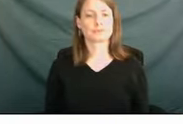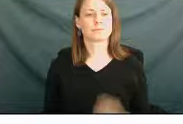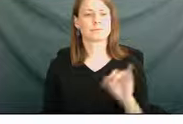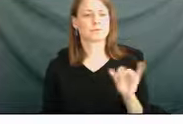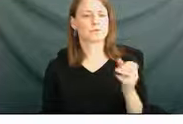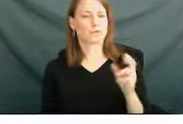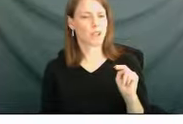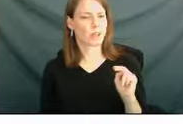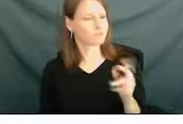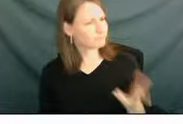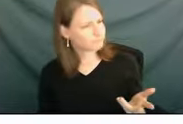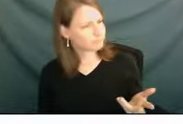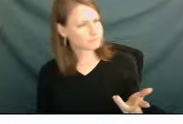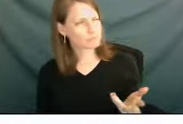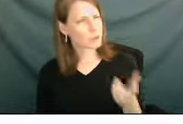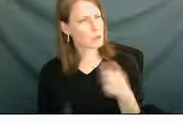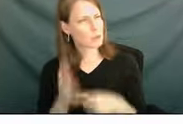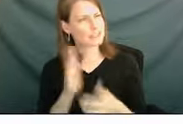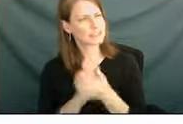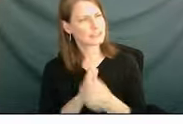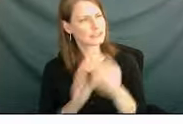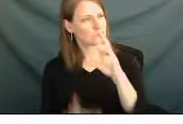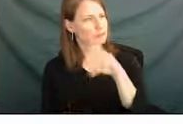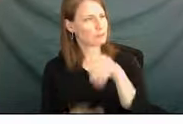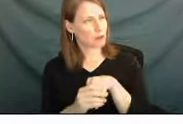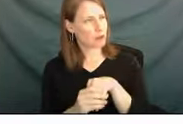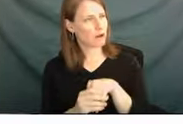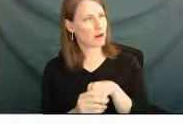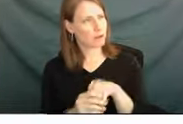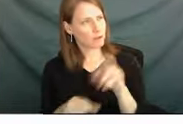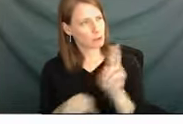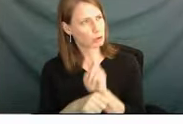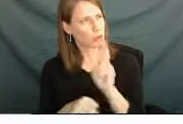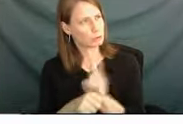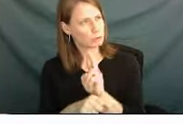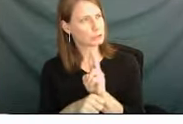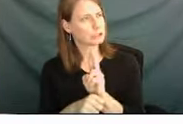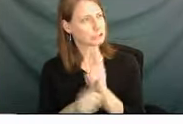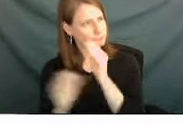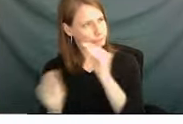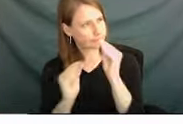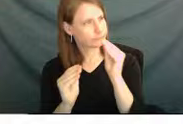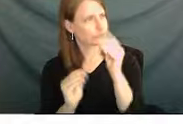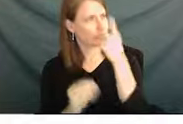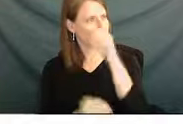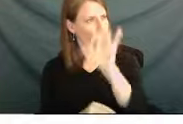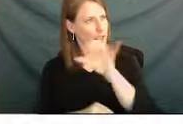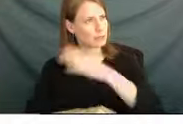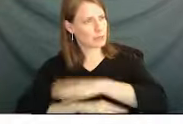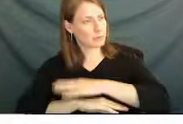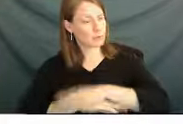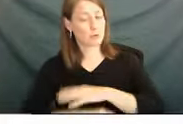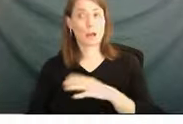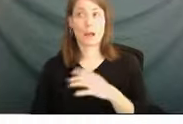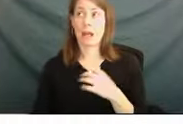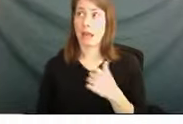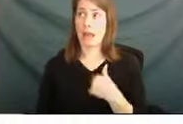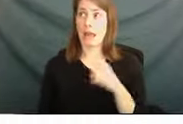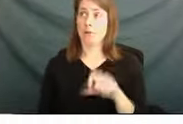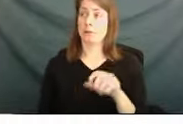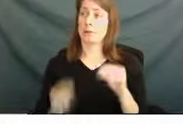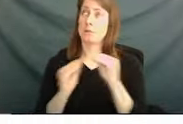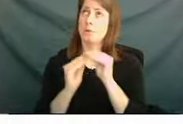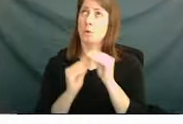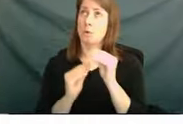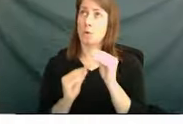of emotional impact of making a choice, making a decision. It can be quite a dangerous thing, and I'm not sure if I want to, because